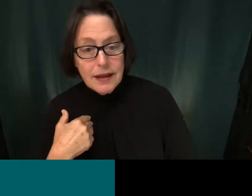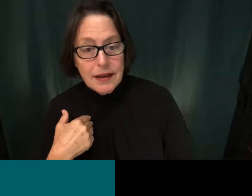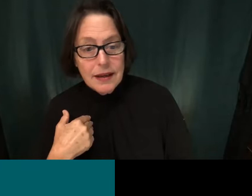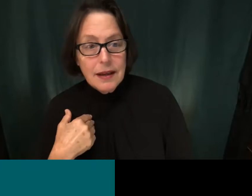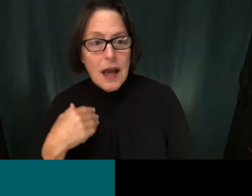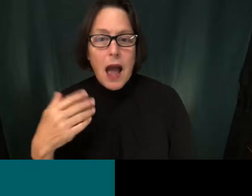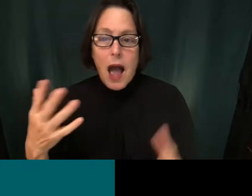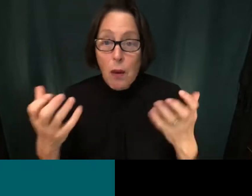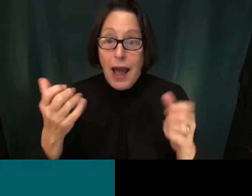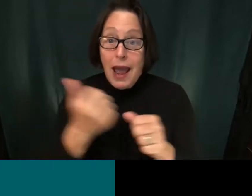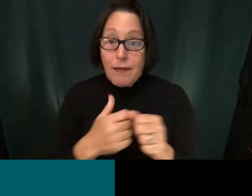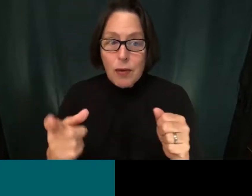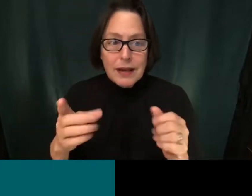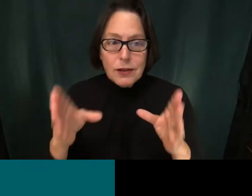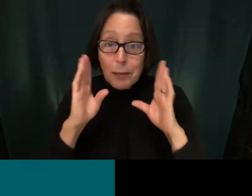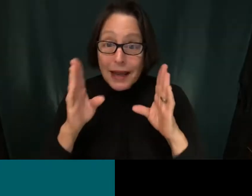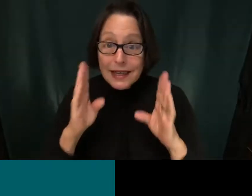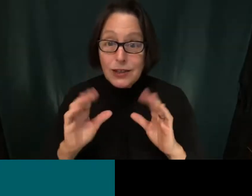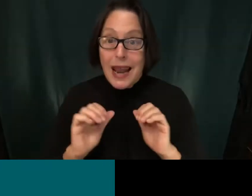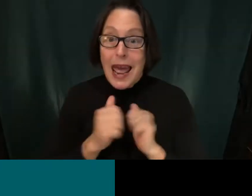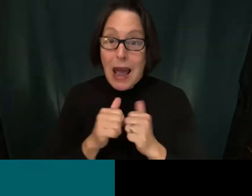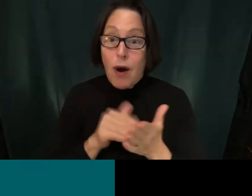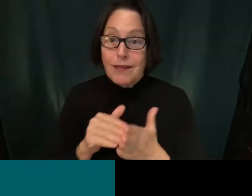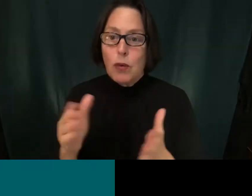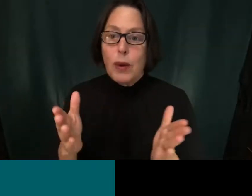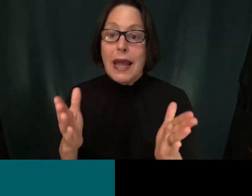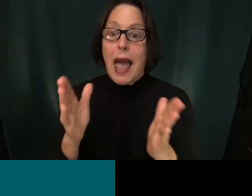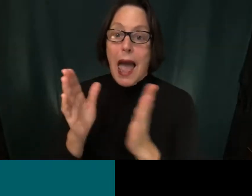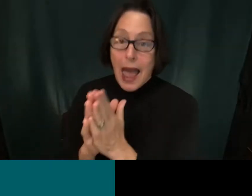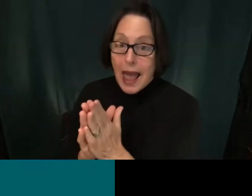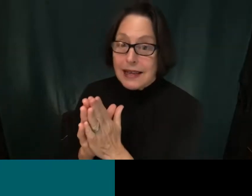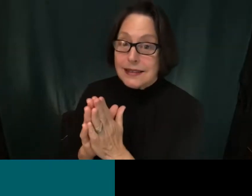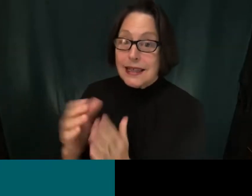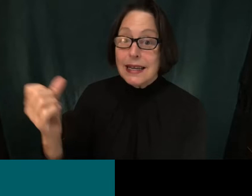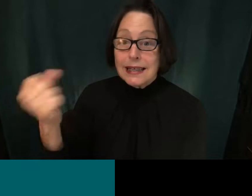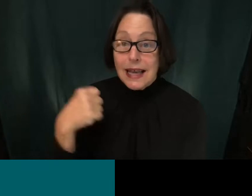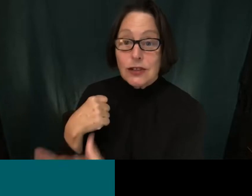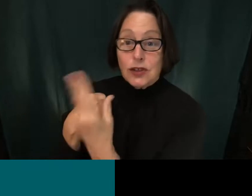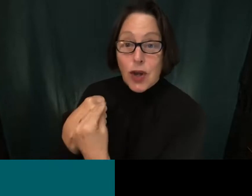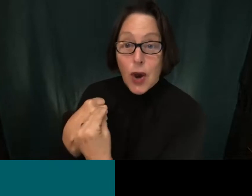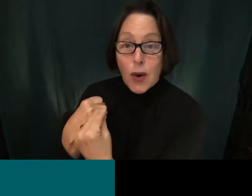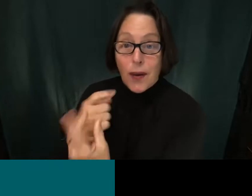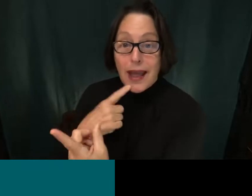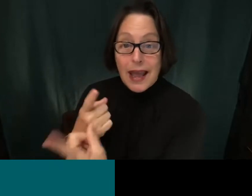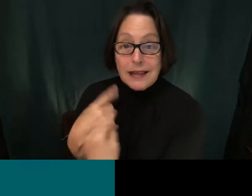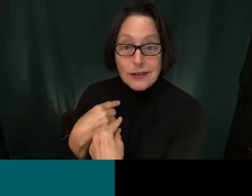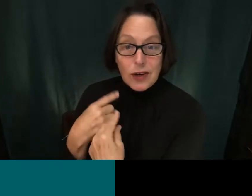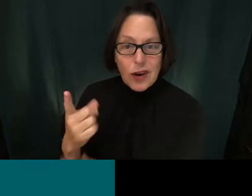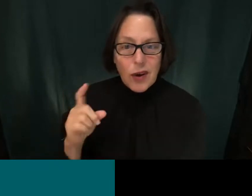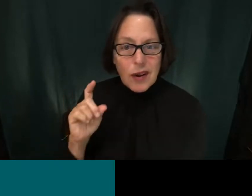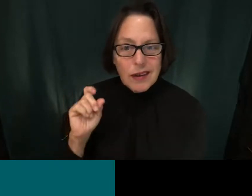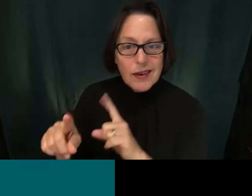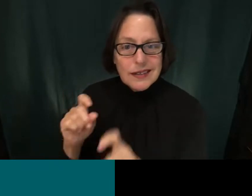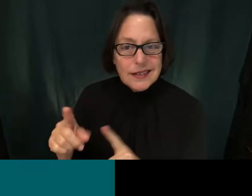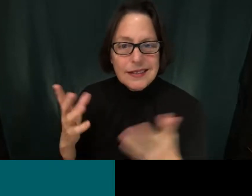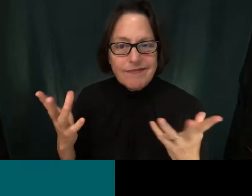want everyone to pay attention to how often we ask those closed-ended questions that can then shut down conversation, just be answered yes or no.